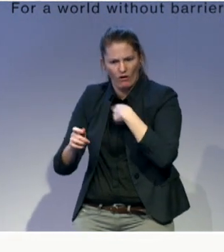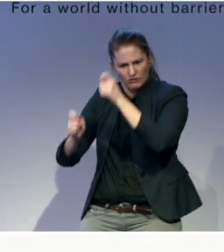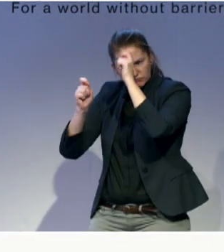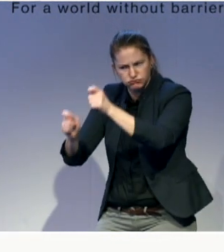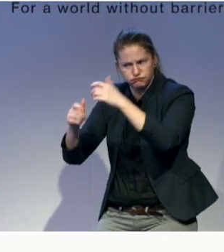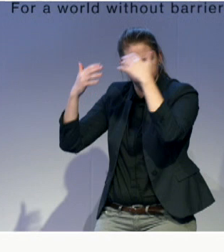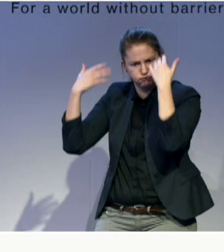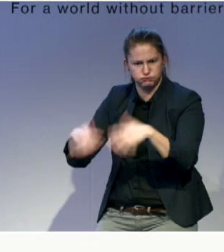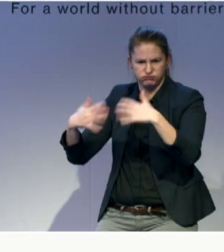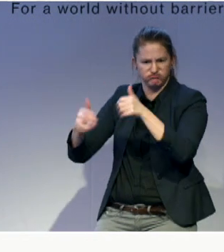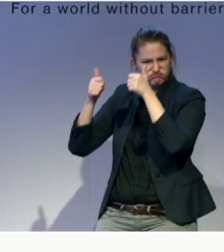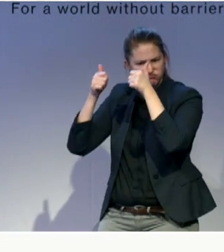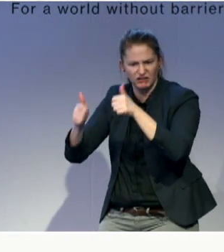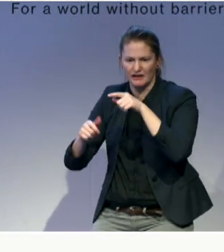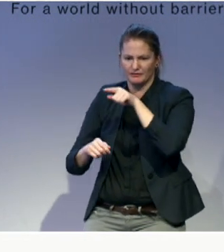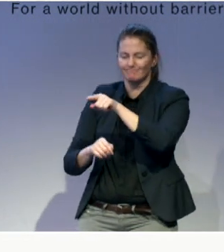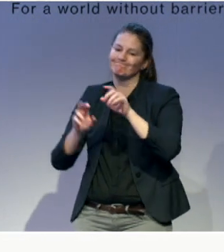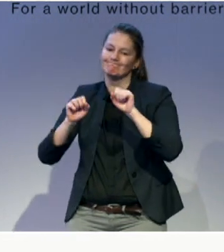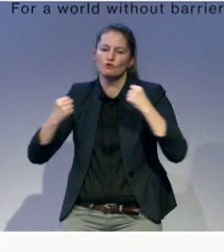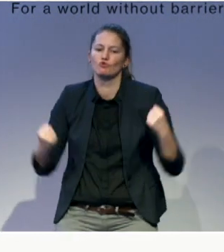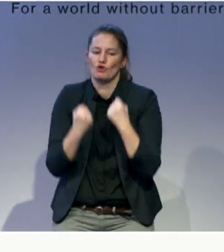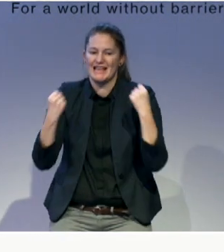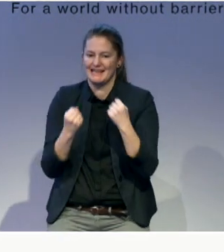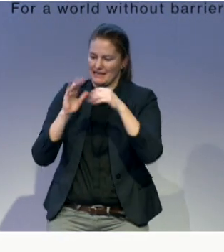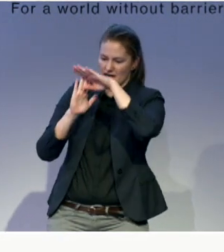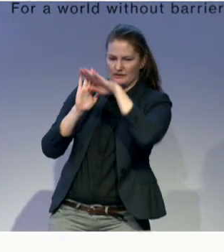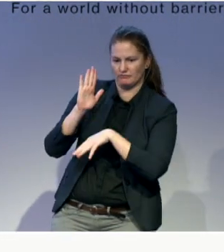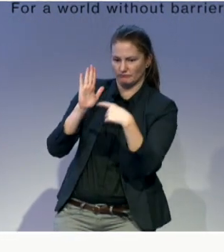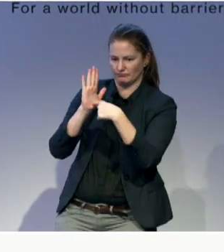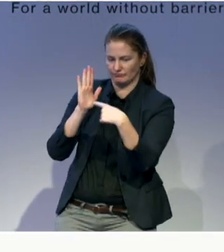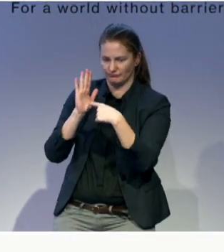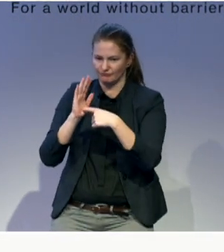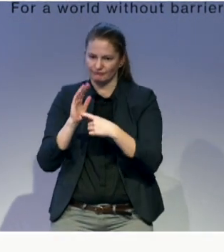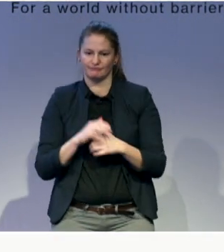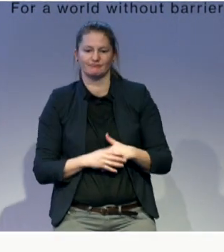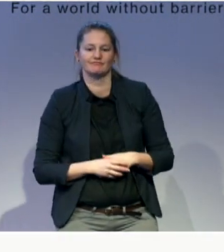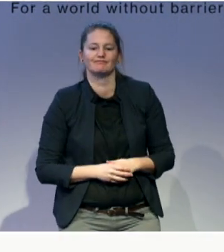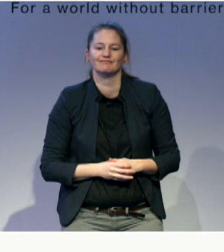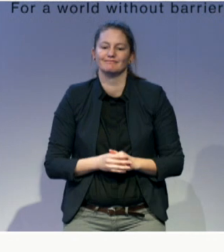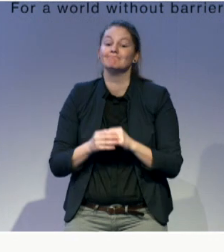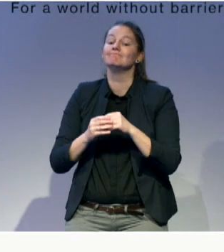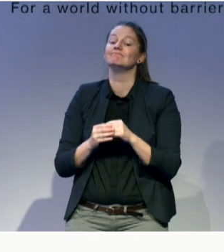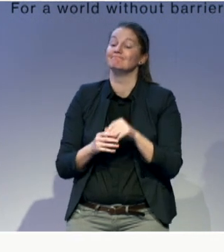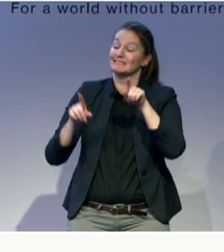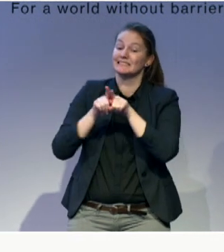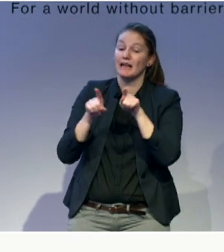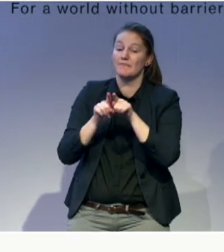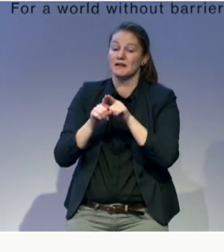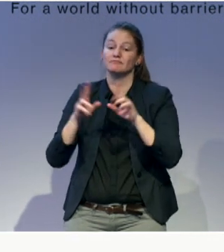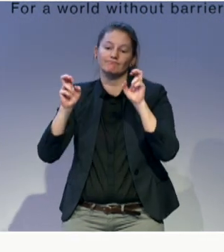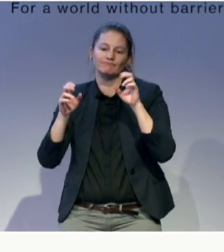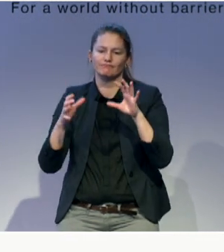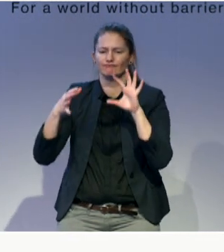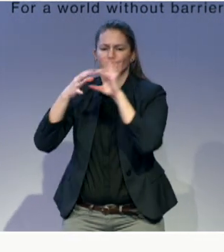Together with HTL Rennwege, leading technical high school in Vienna, and the